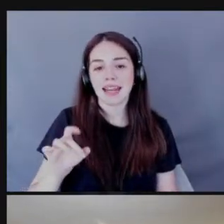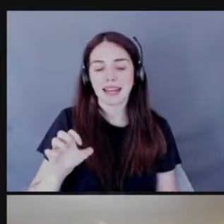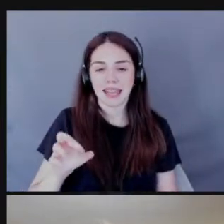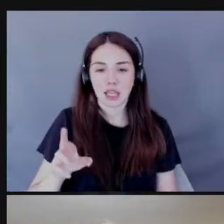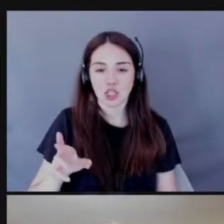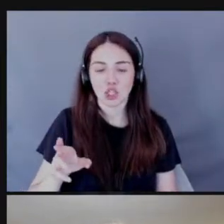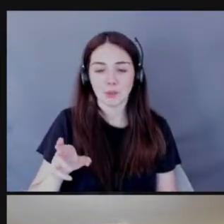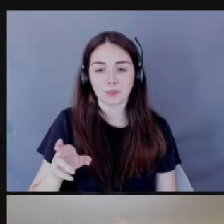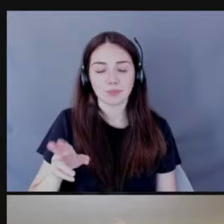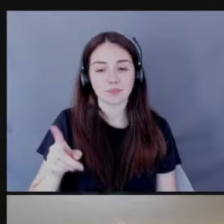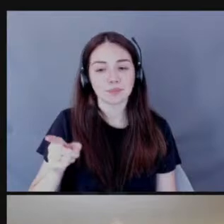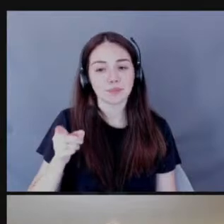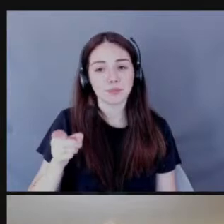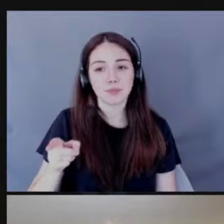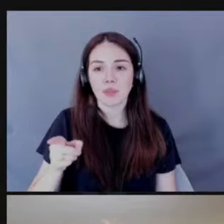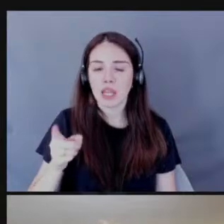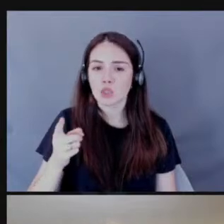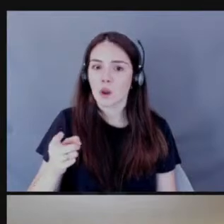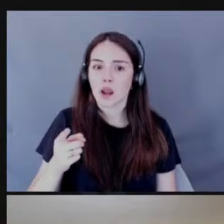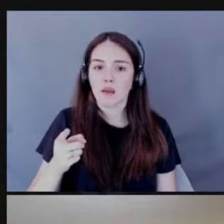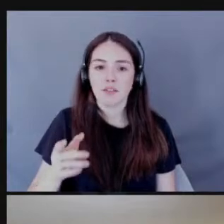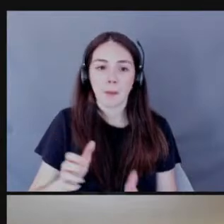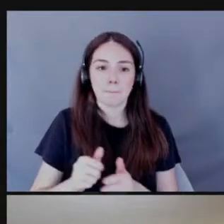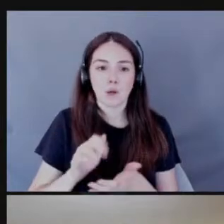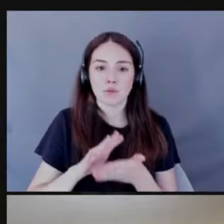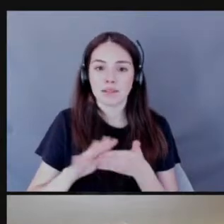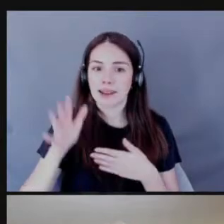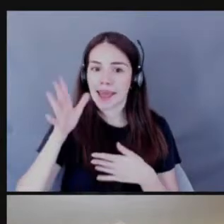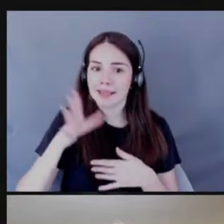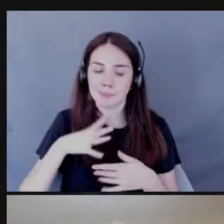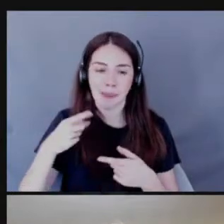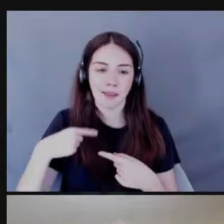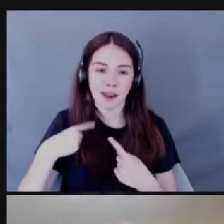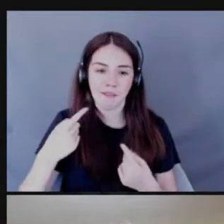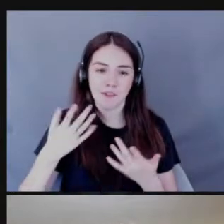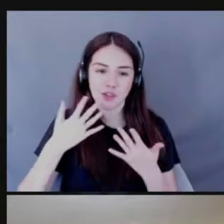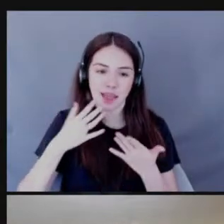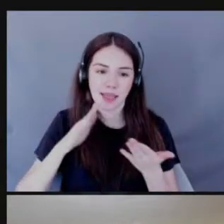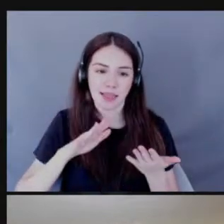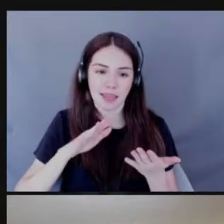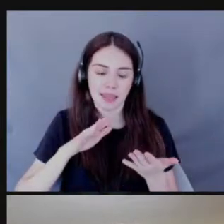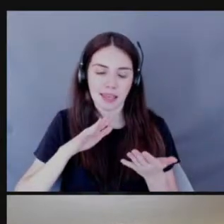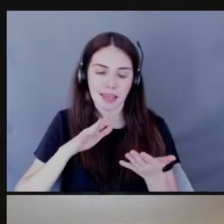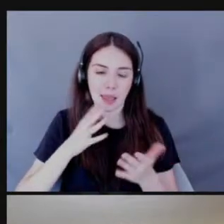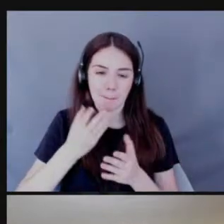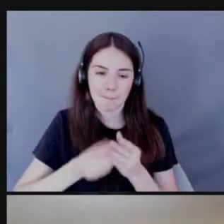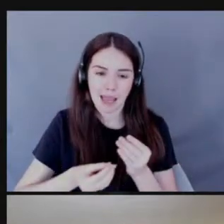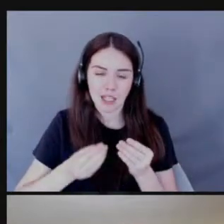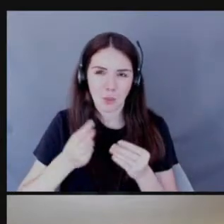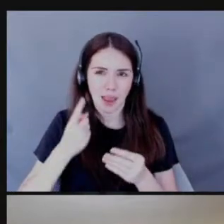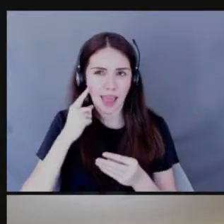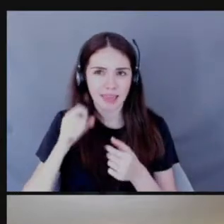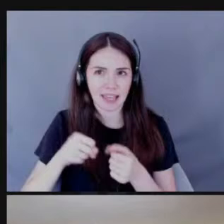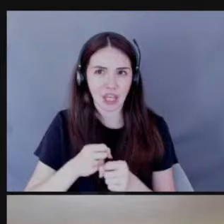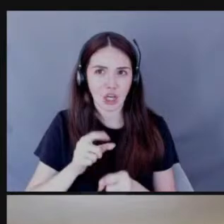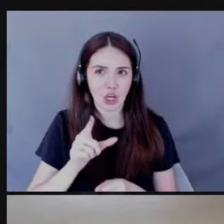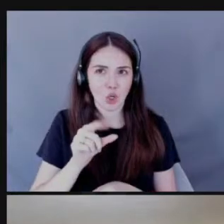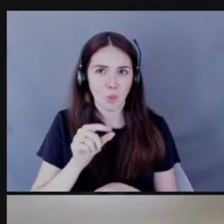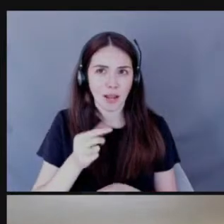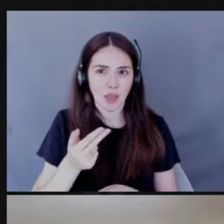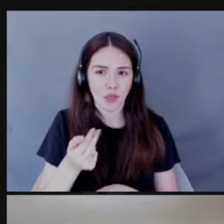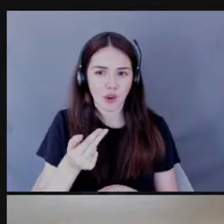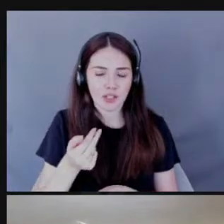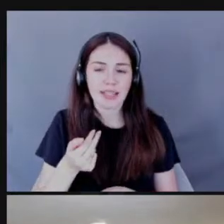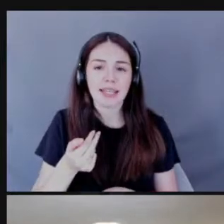Kinzer is one of the nicest men that I think ever walked the earth. Sadly, he passed away in, I think, 2013. But